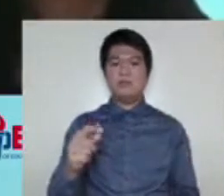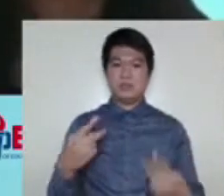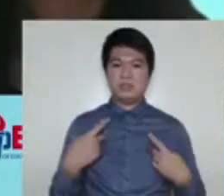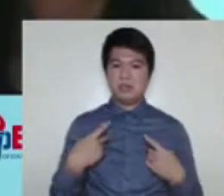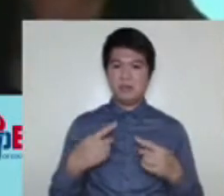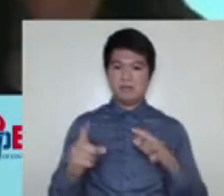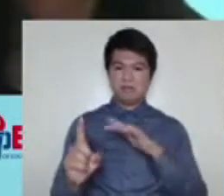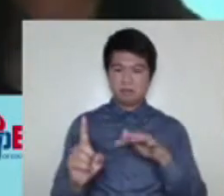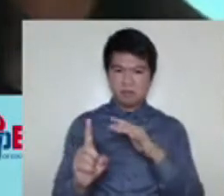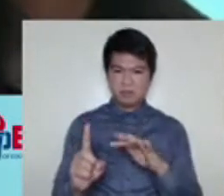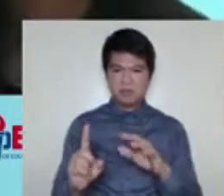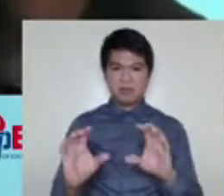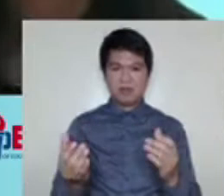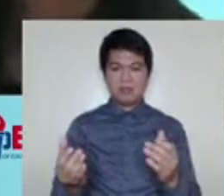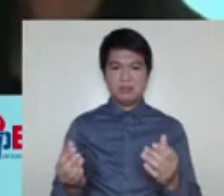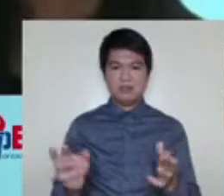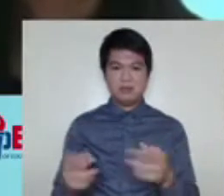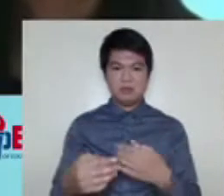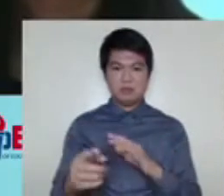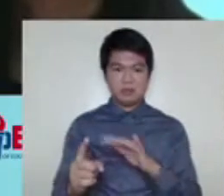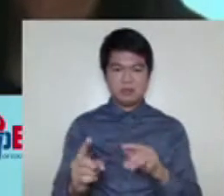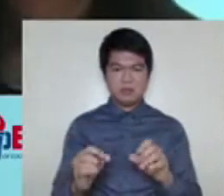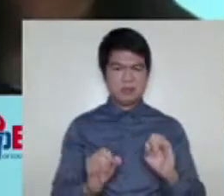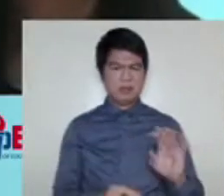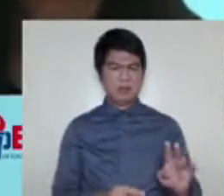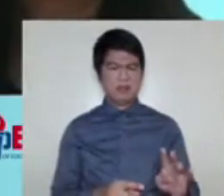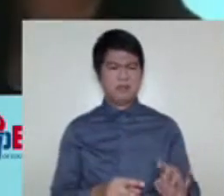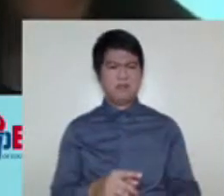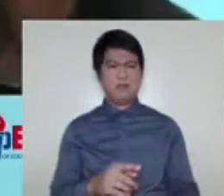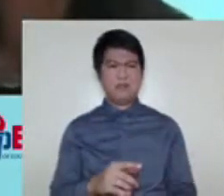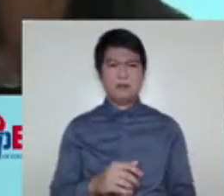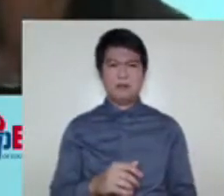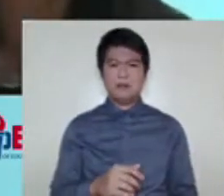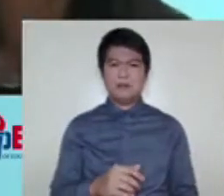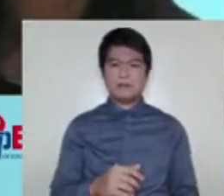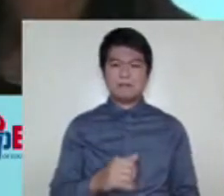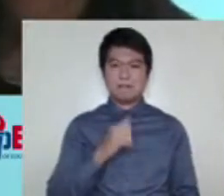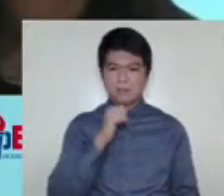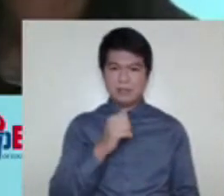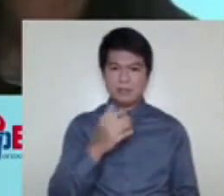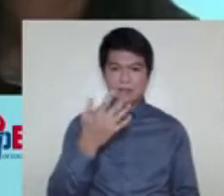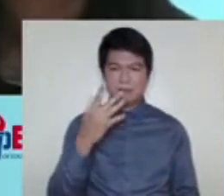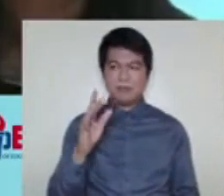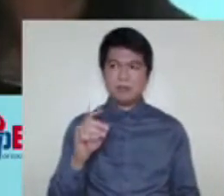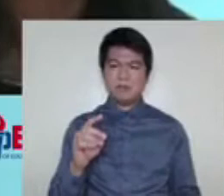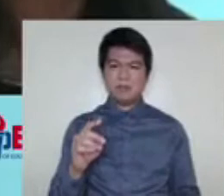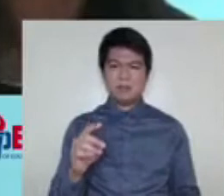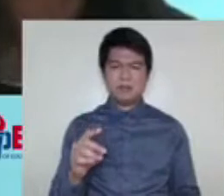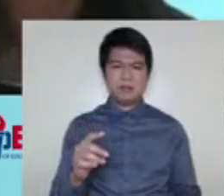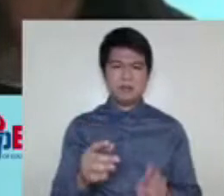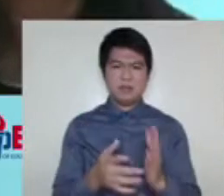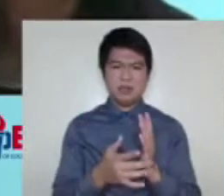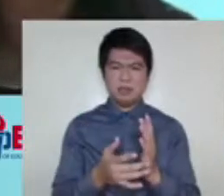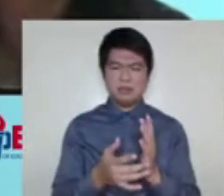target audience is not necessarily learners with disabilities, giftedness, and talents, then what will you then what you